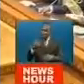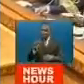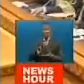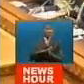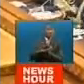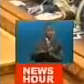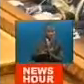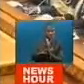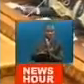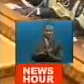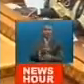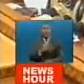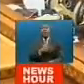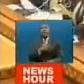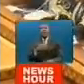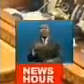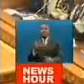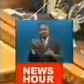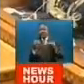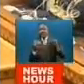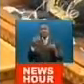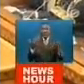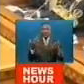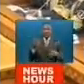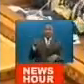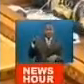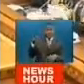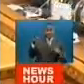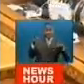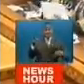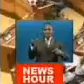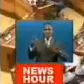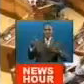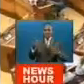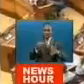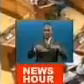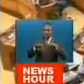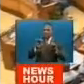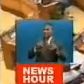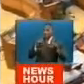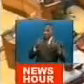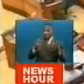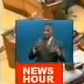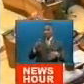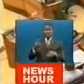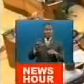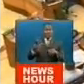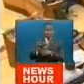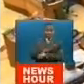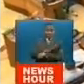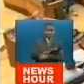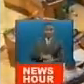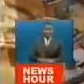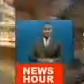education, and geographical inequalities in terms of successful completion of basic education, were issues